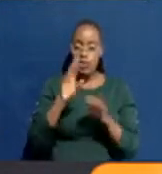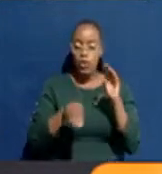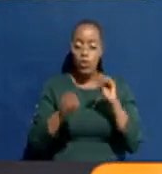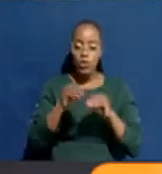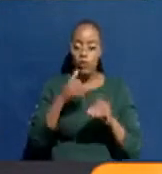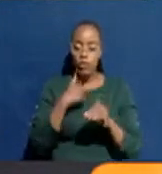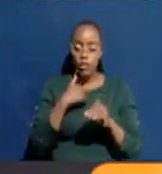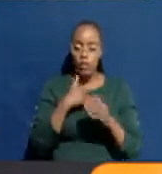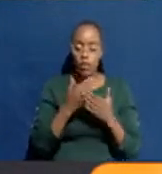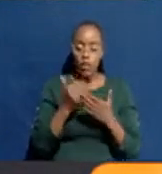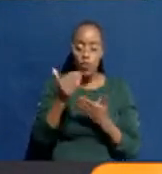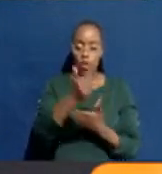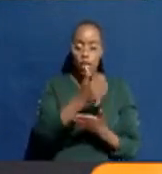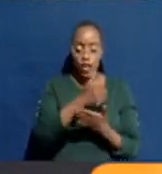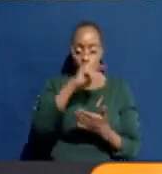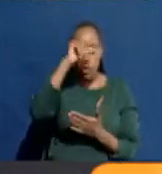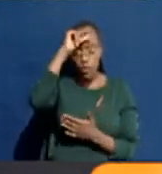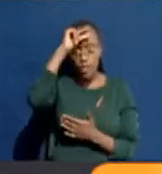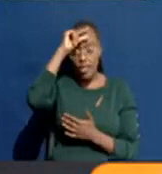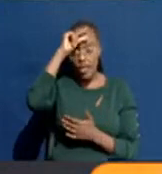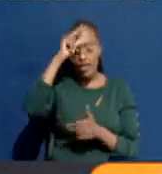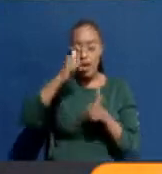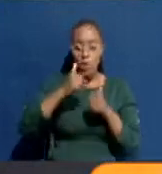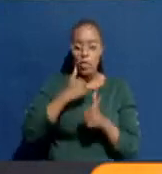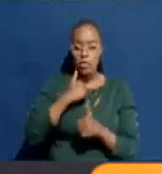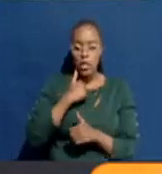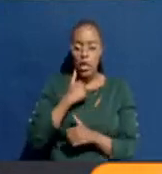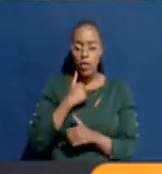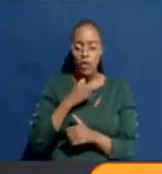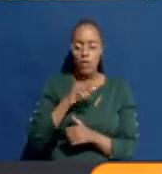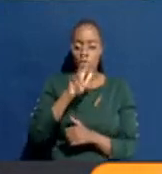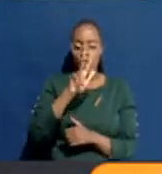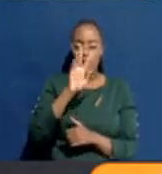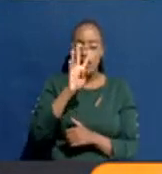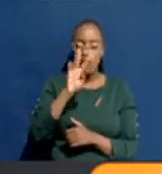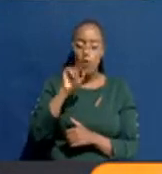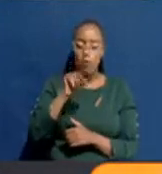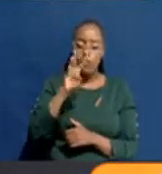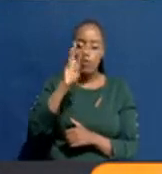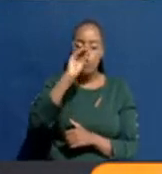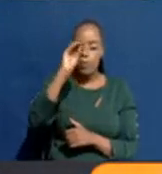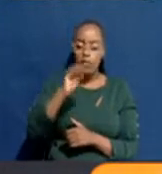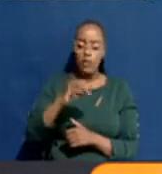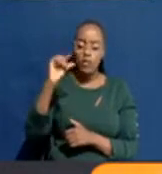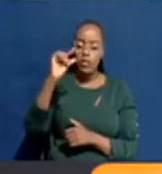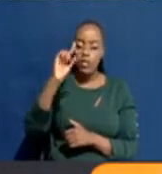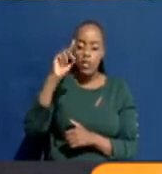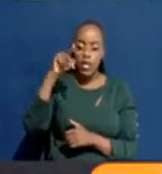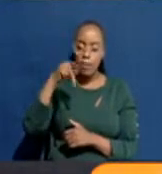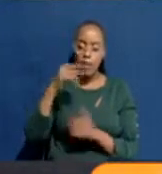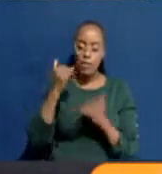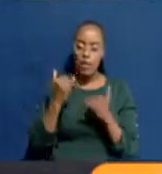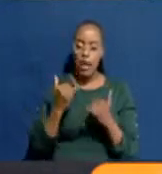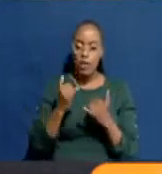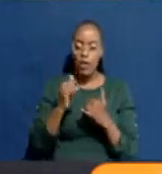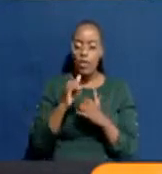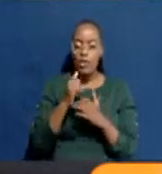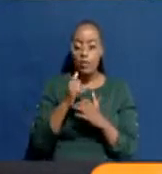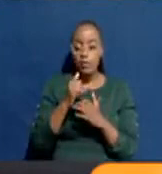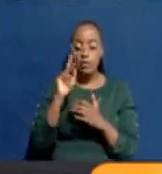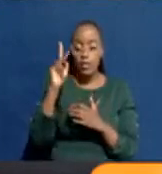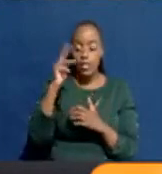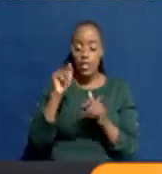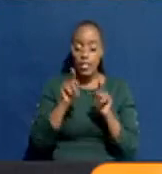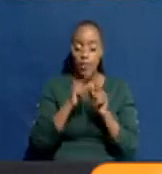contribution in terms of revenue to government is around 34.4% of their GDP. Currently, Kenya, even with the